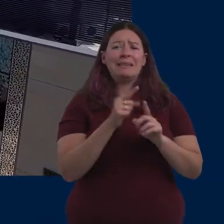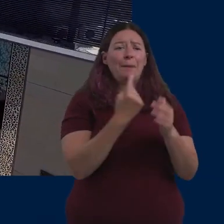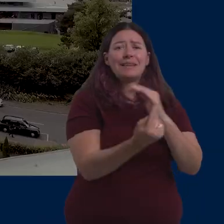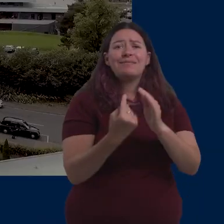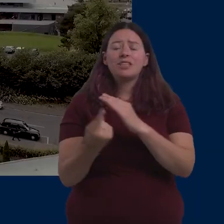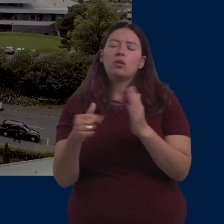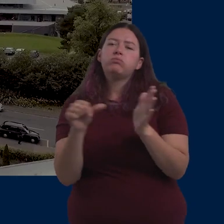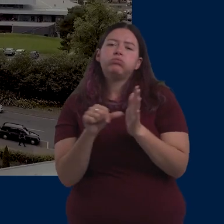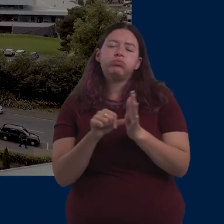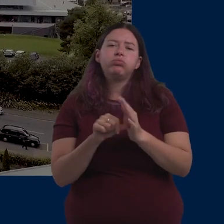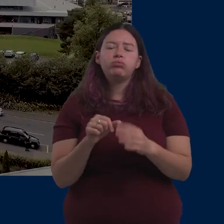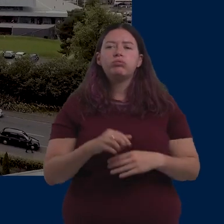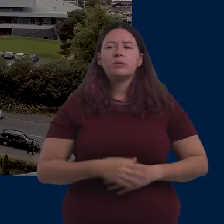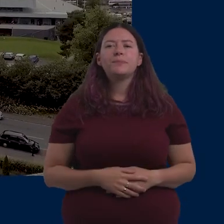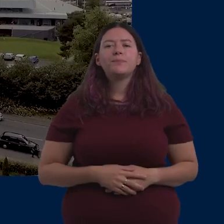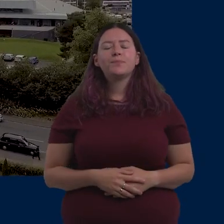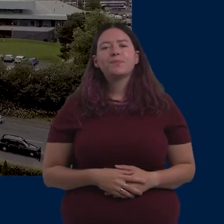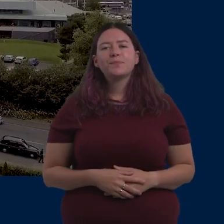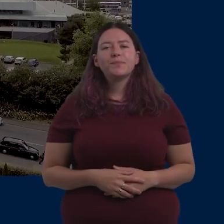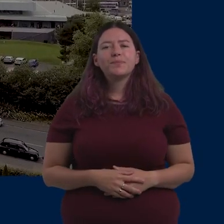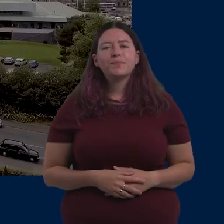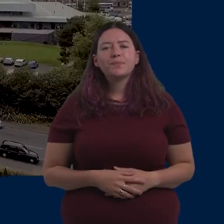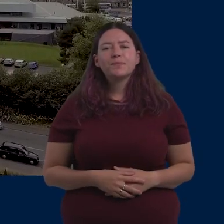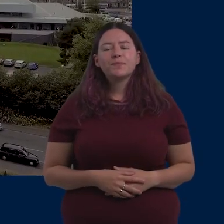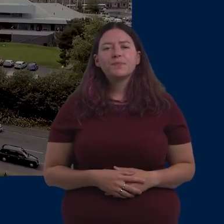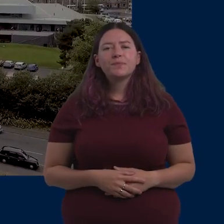it has been for many of us individually.